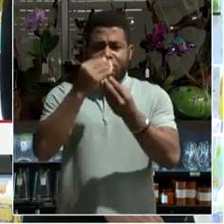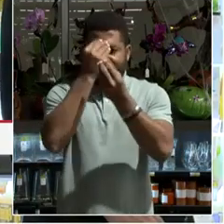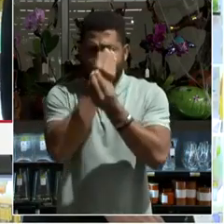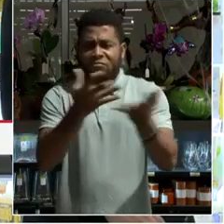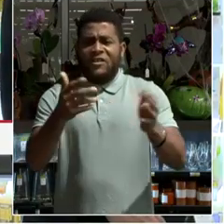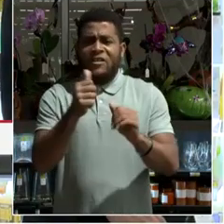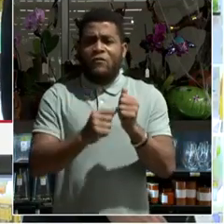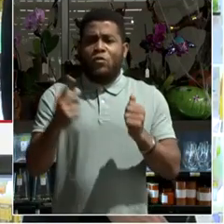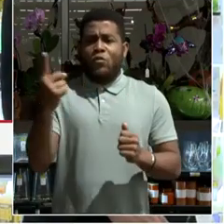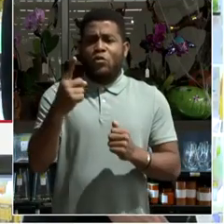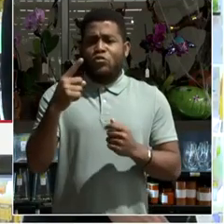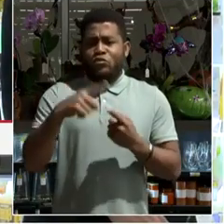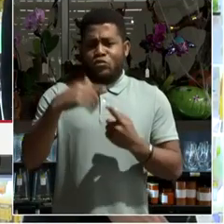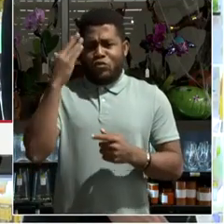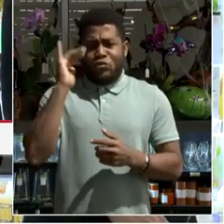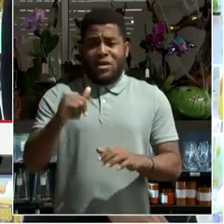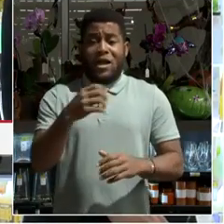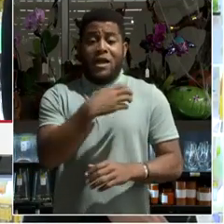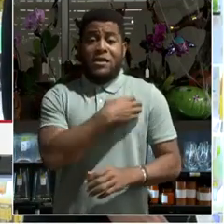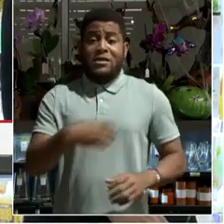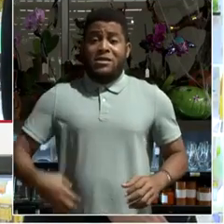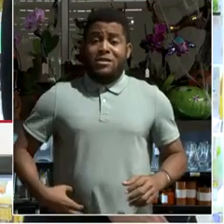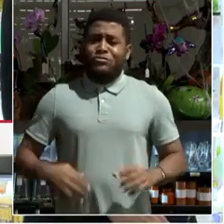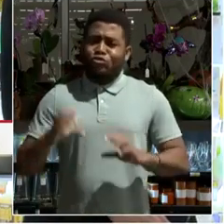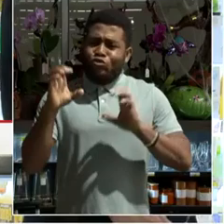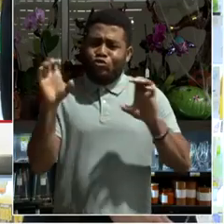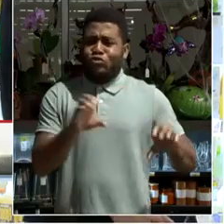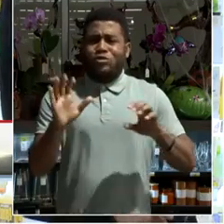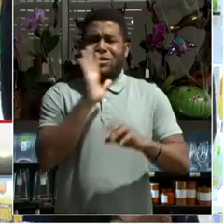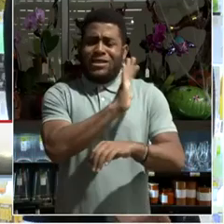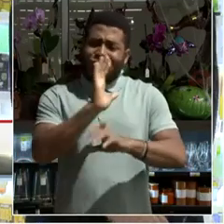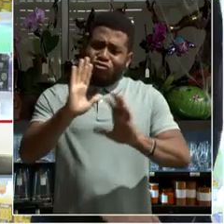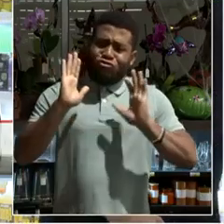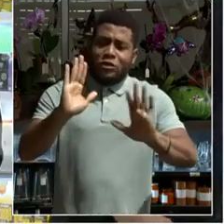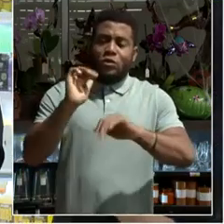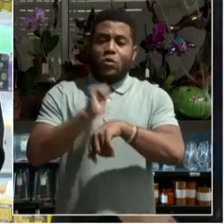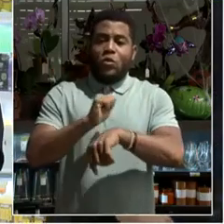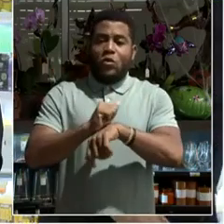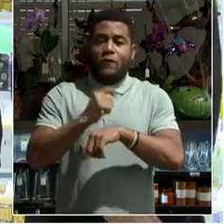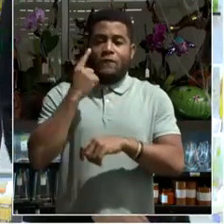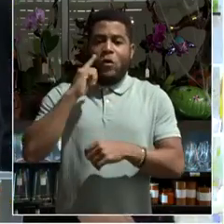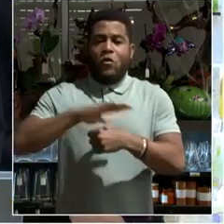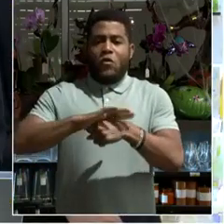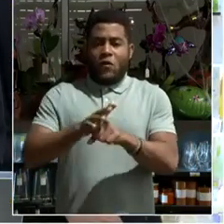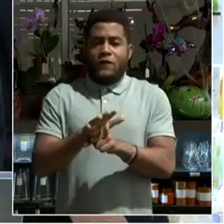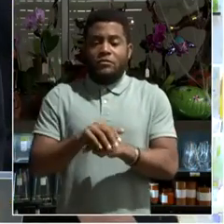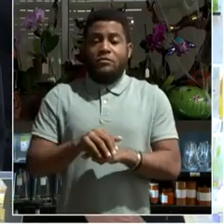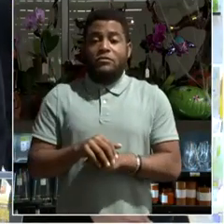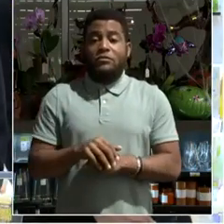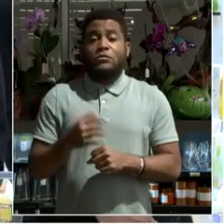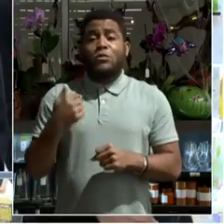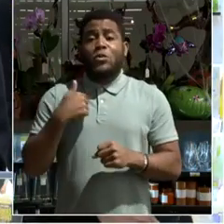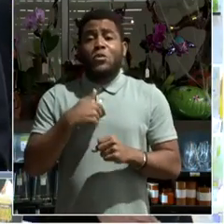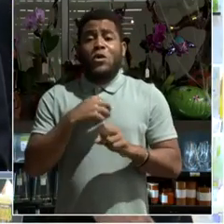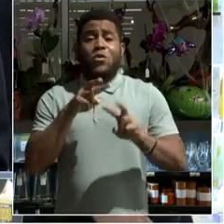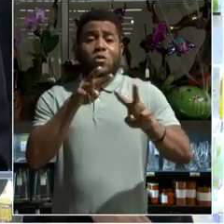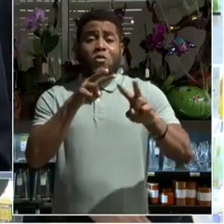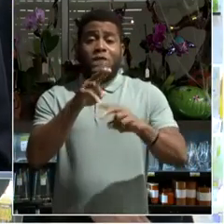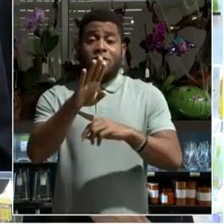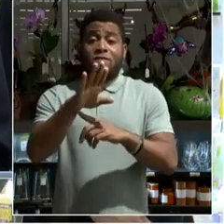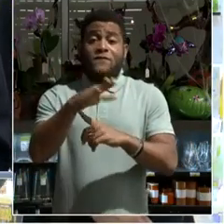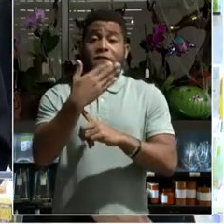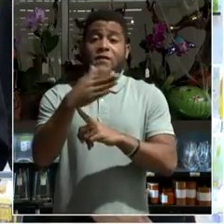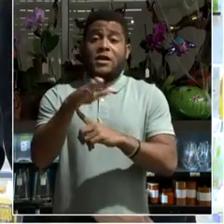doing an excellent job with the pandemic. As I look at the flags that are on the